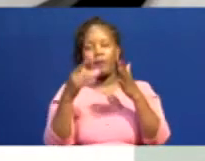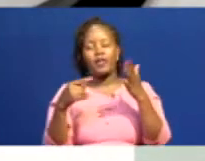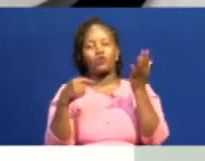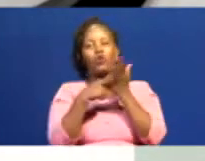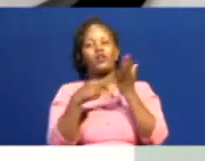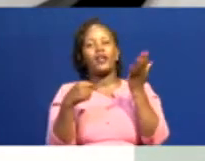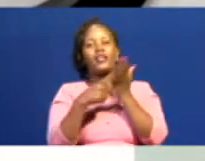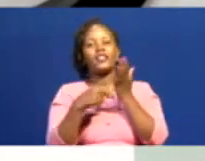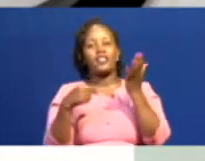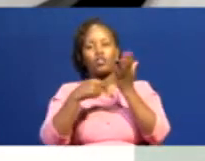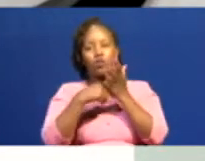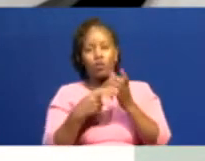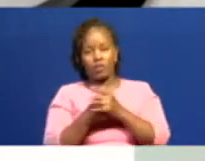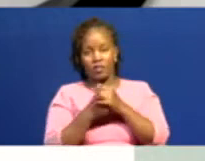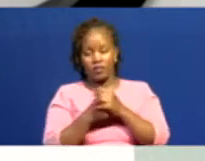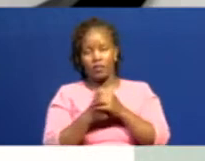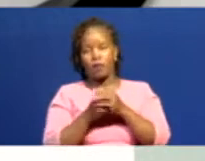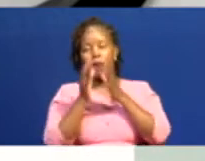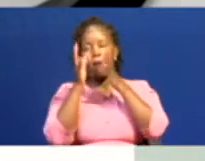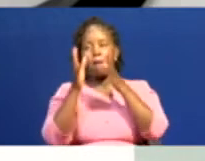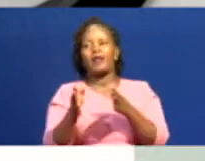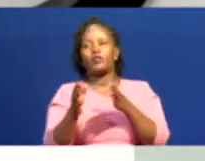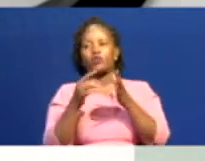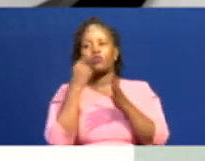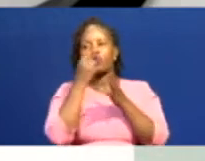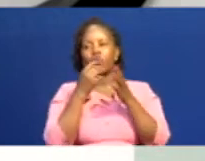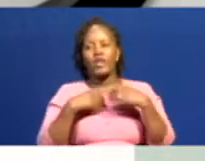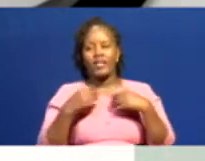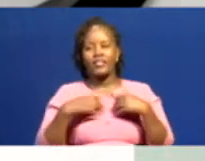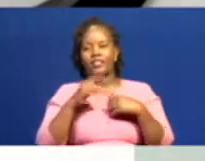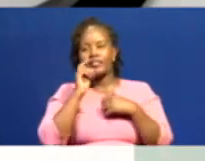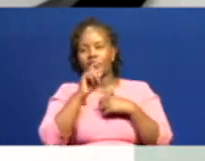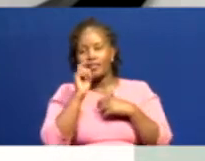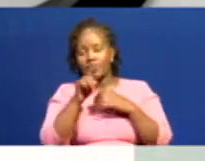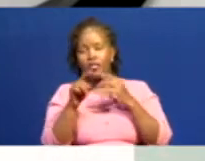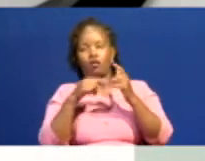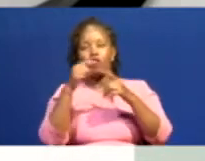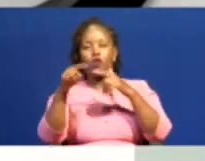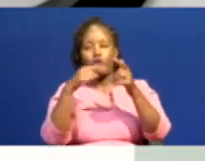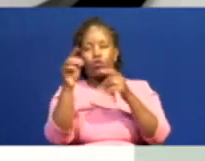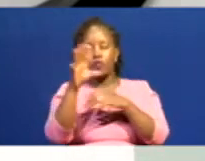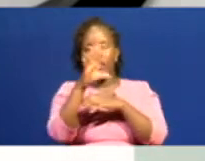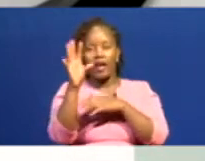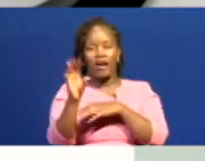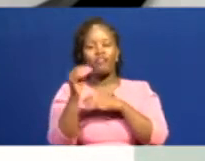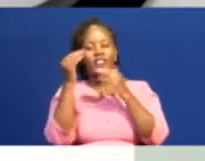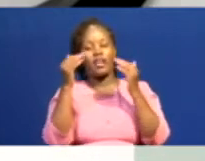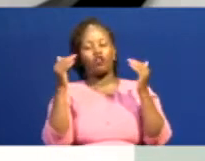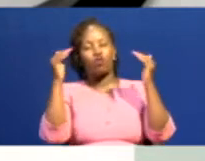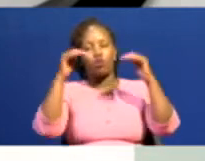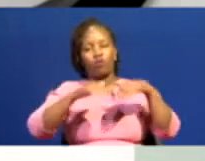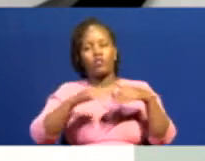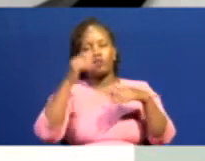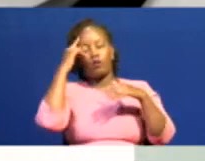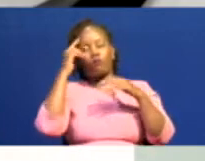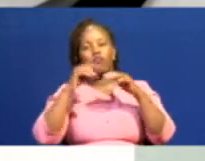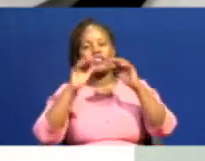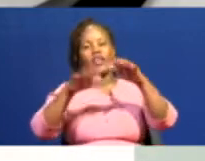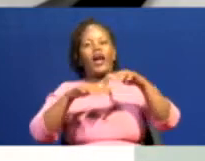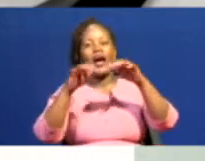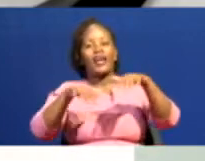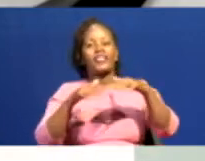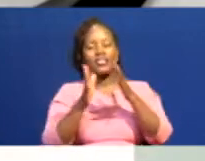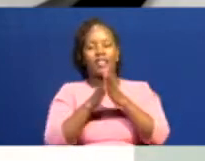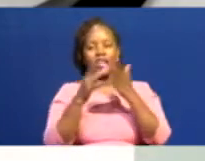exhibitor of a solarized chicken brooder at the ongoing African Conference of Agricultural Technology, says the innovation